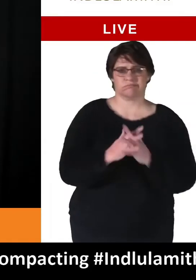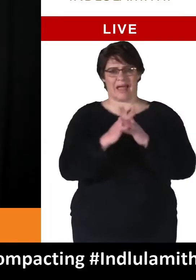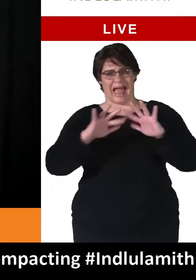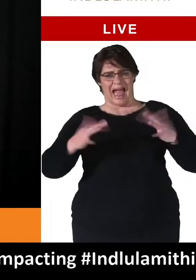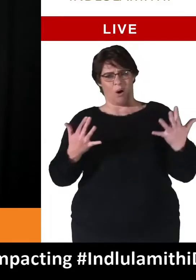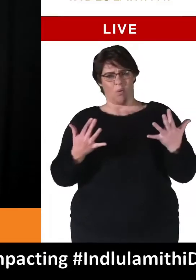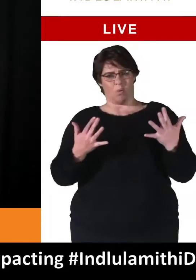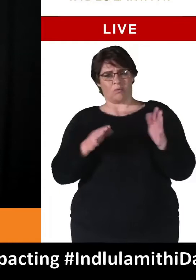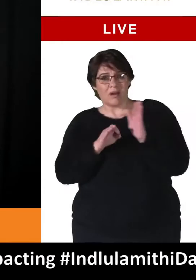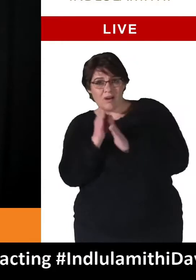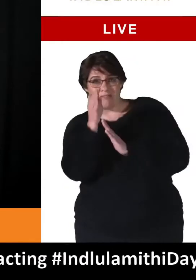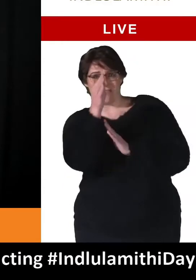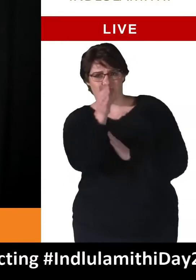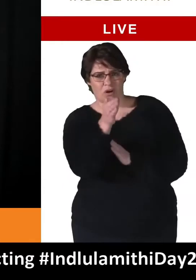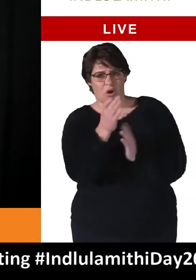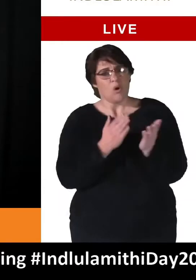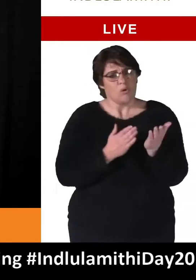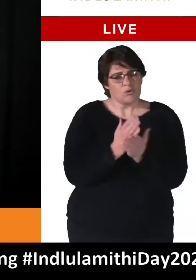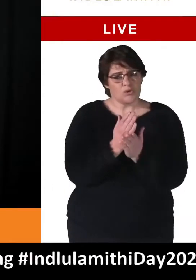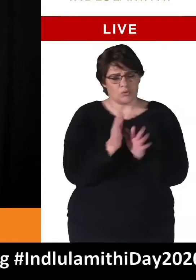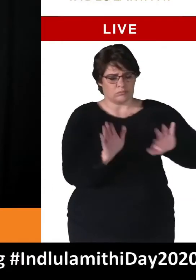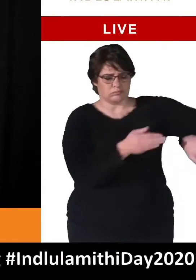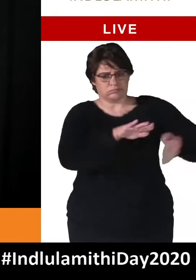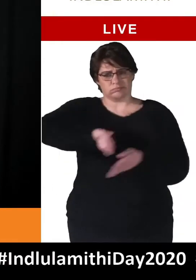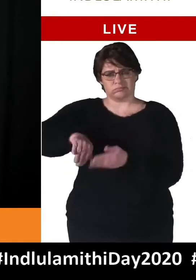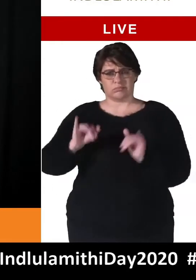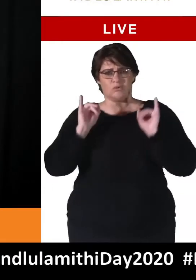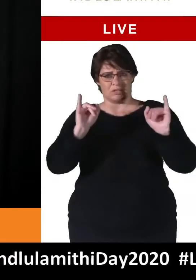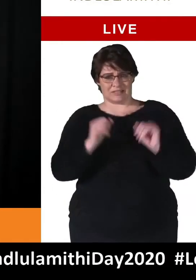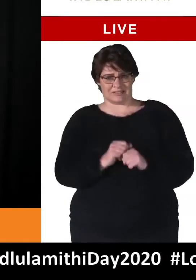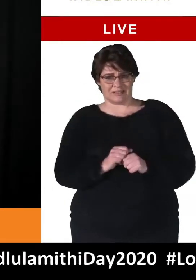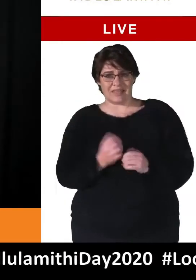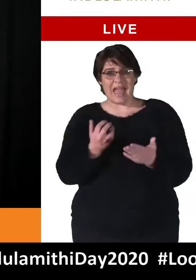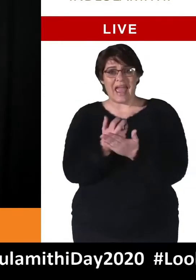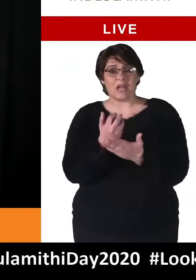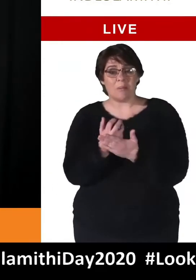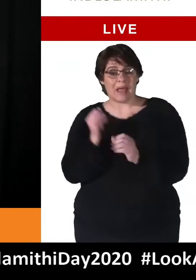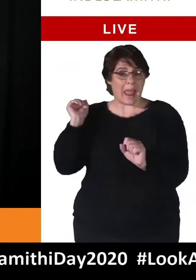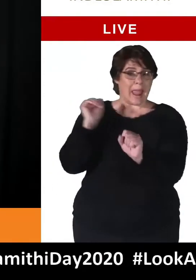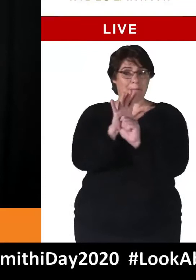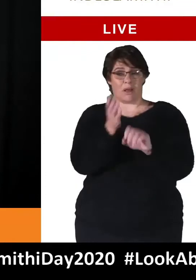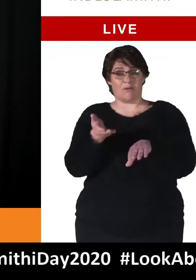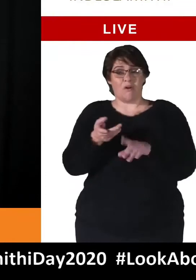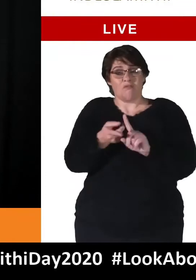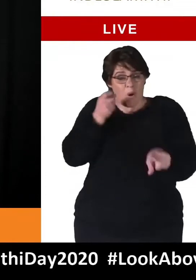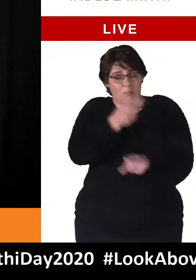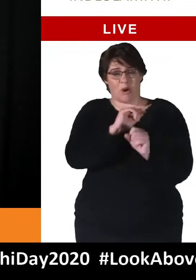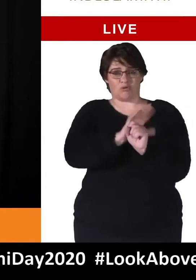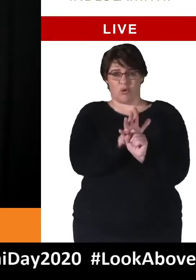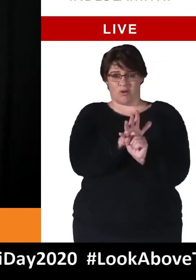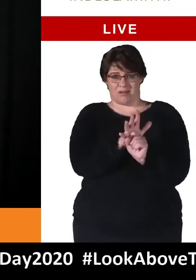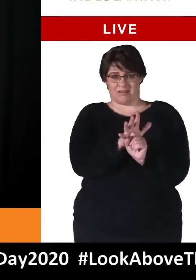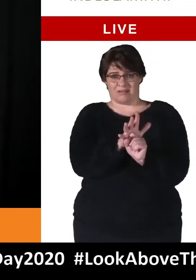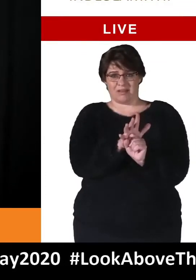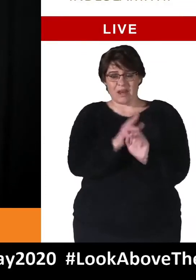out of this particular crisis? What are the likely economic impacts of coronavirus pandemic, and what